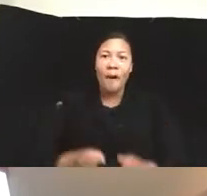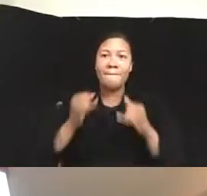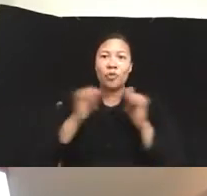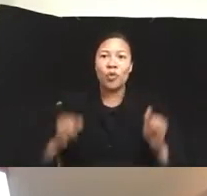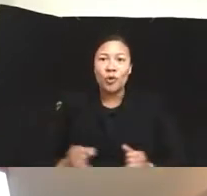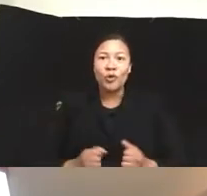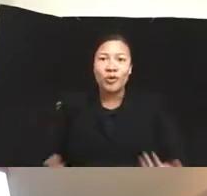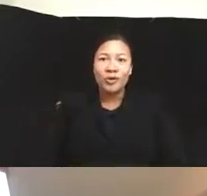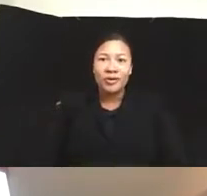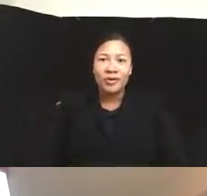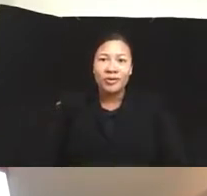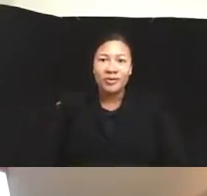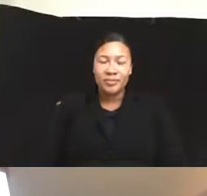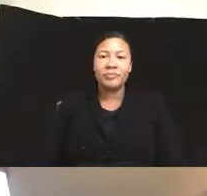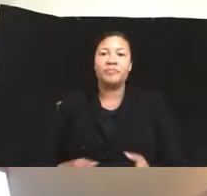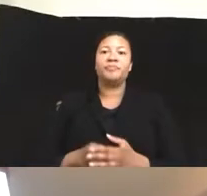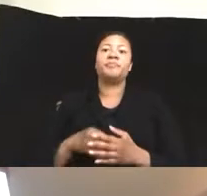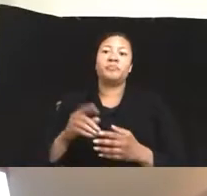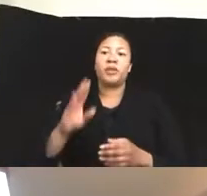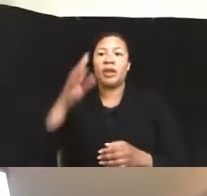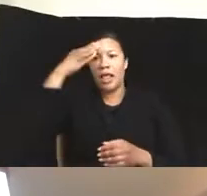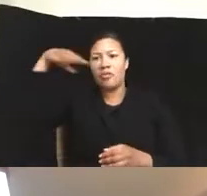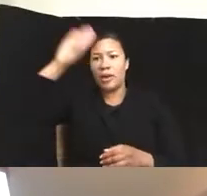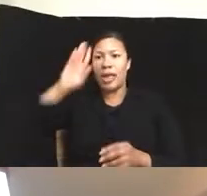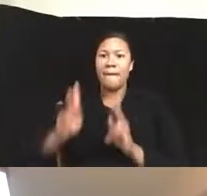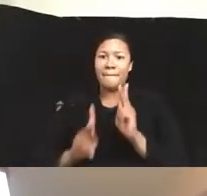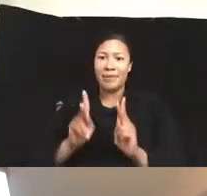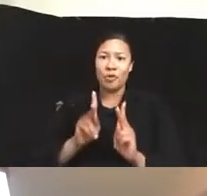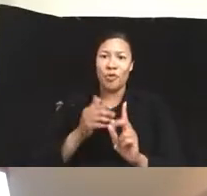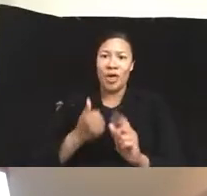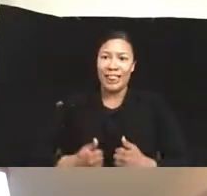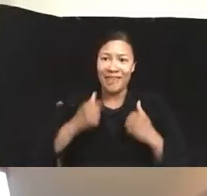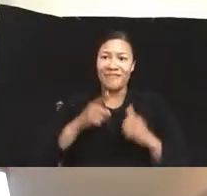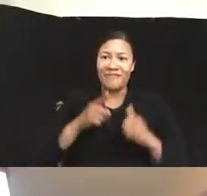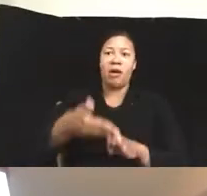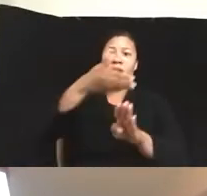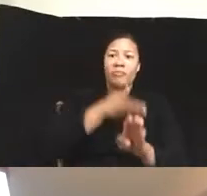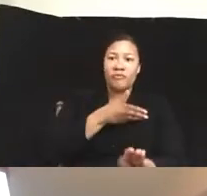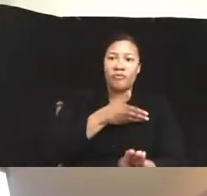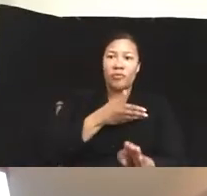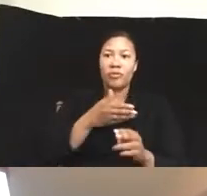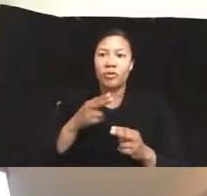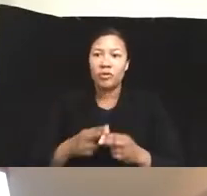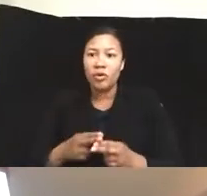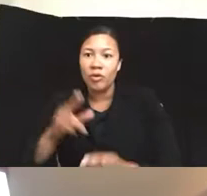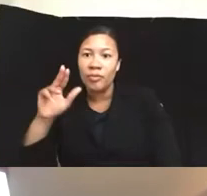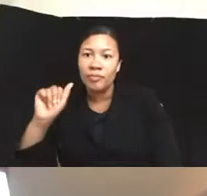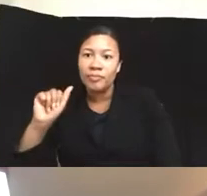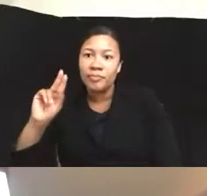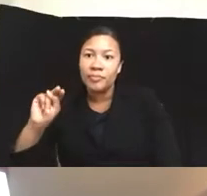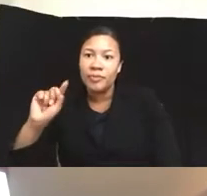people, in anthropology, right? And so I think that it's really important to have those